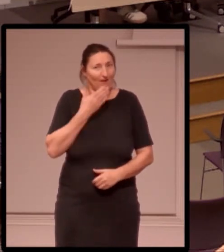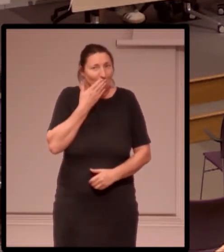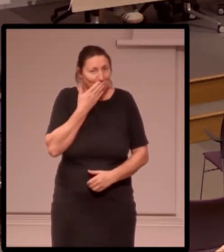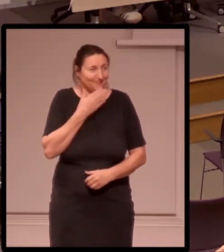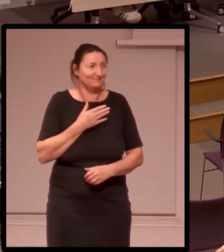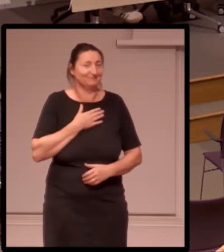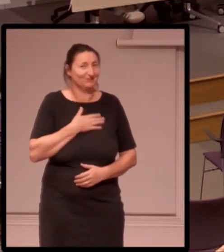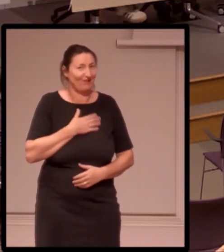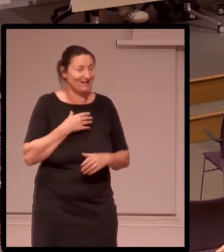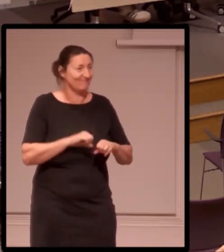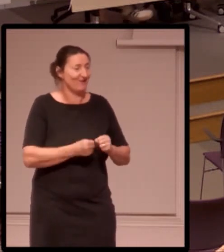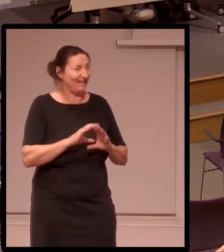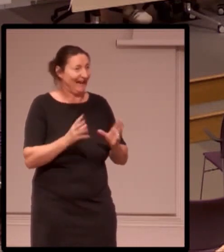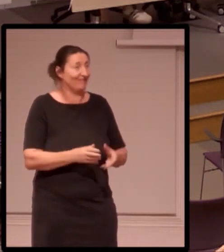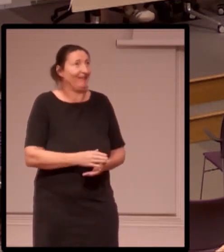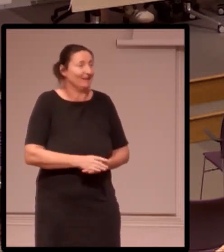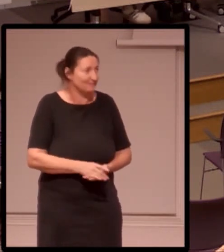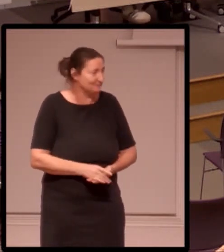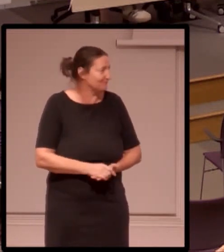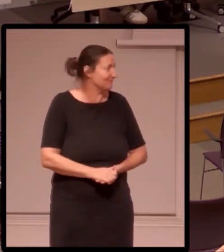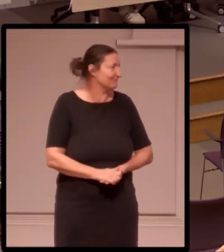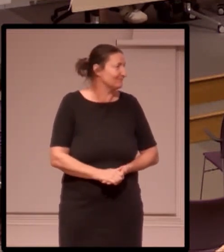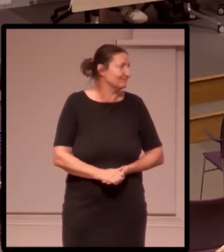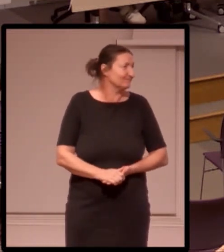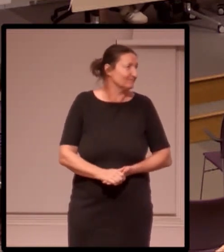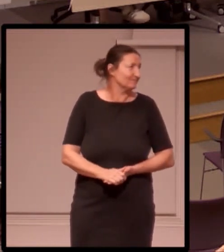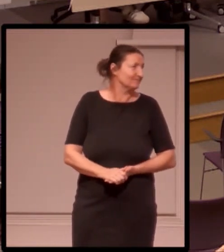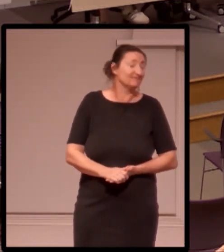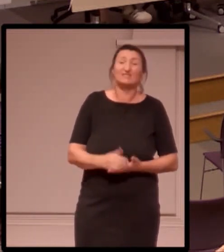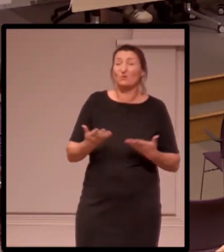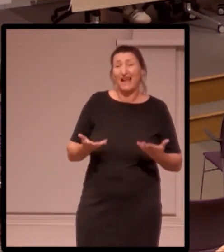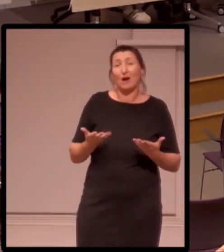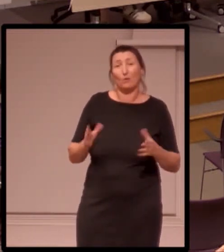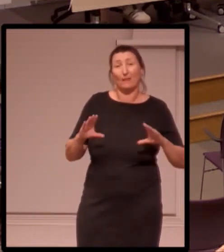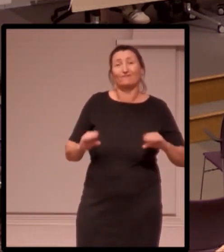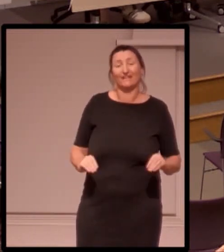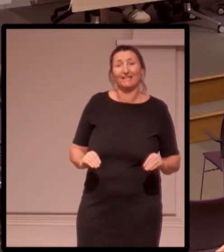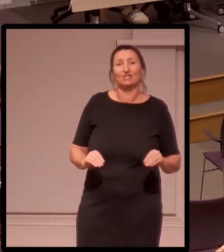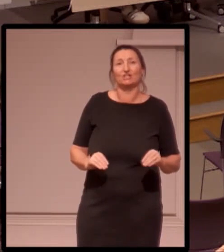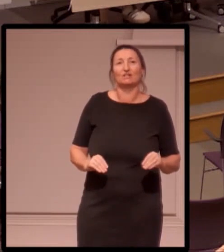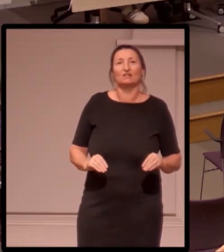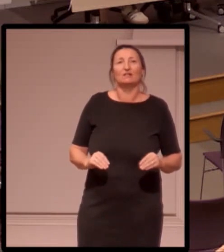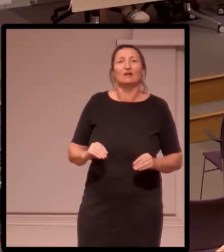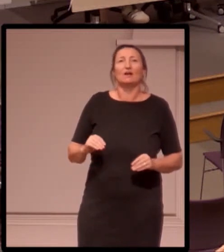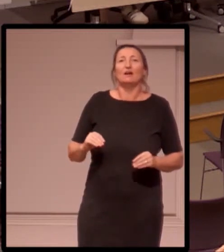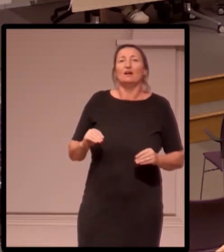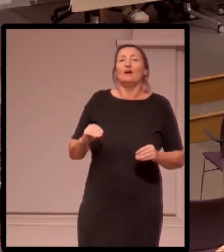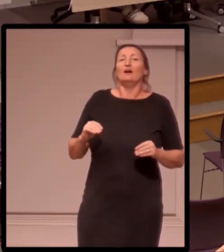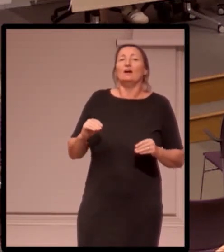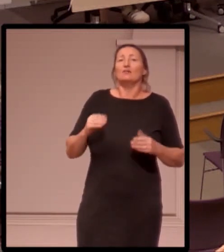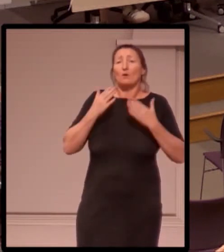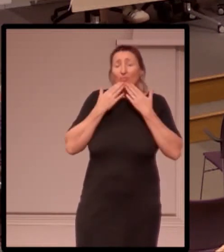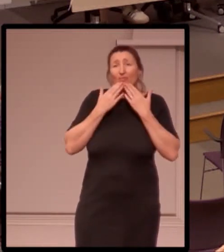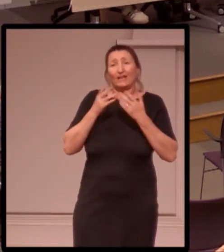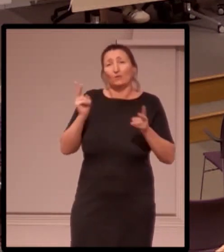didn't see me breaking everything. Okay, so we're drawing to a close now, reaching the end of our event. So